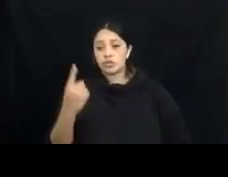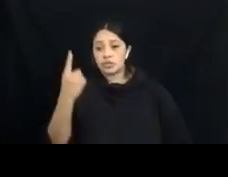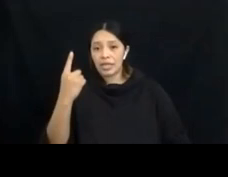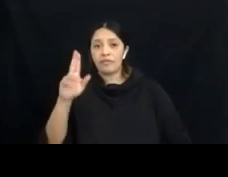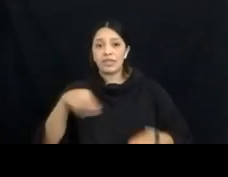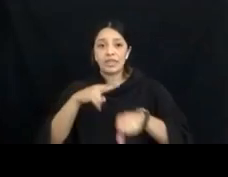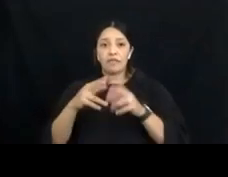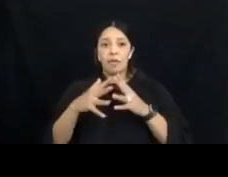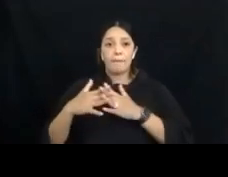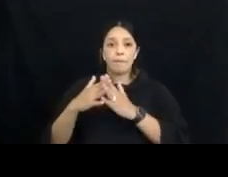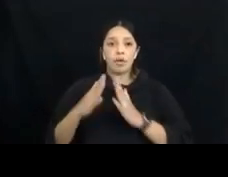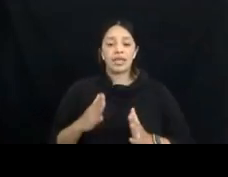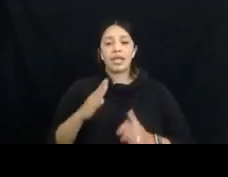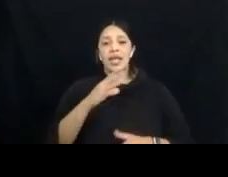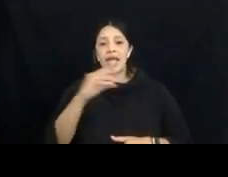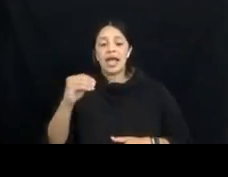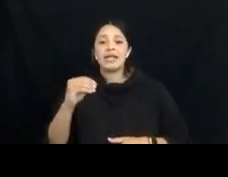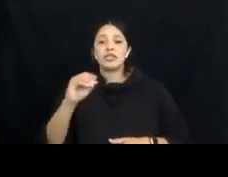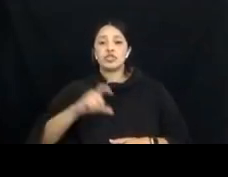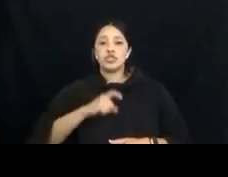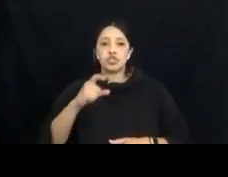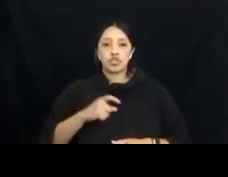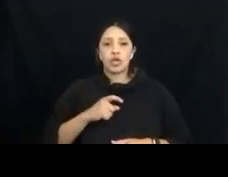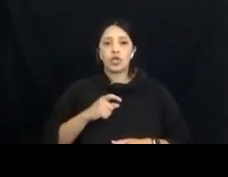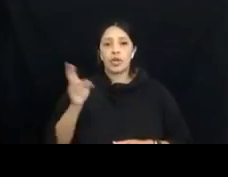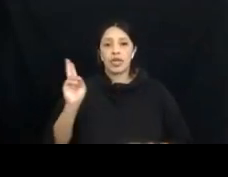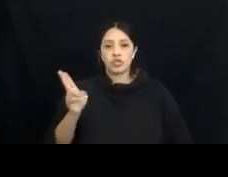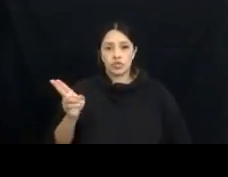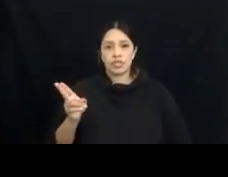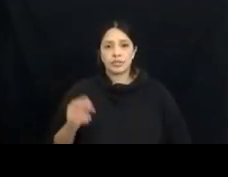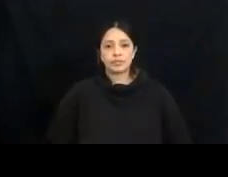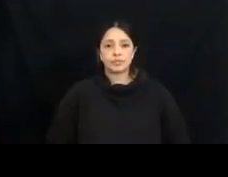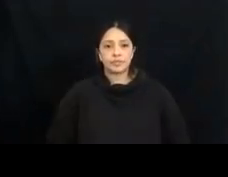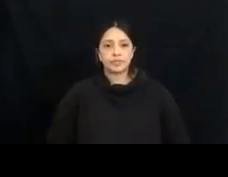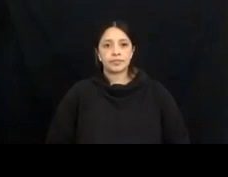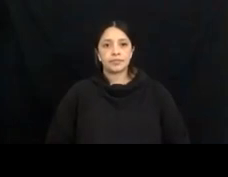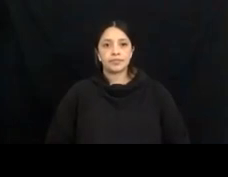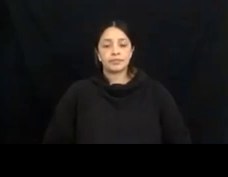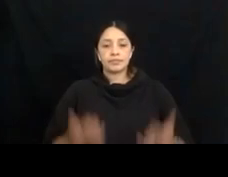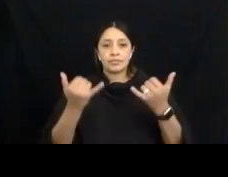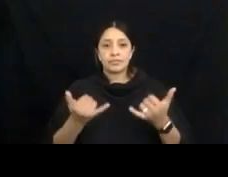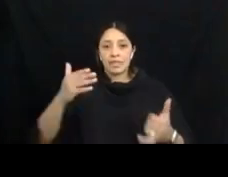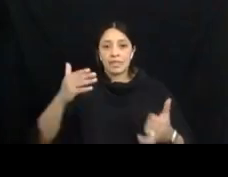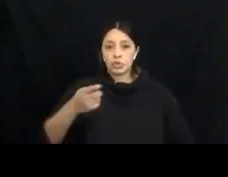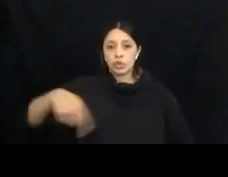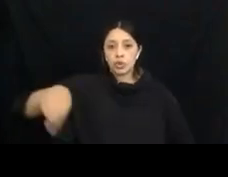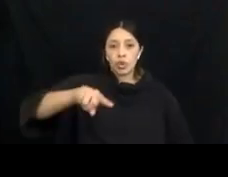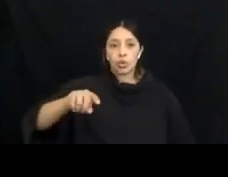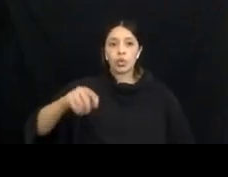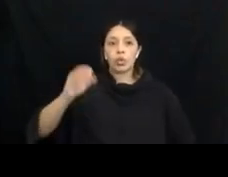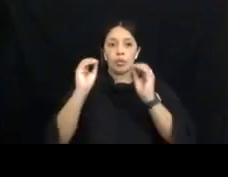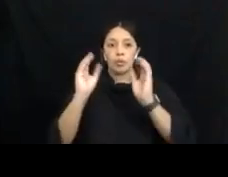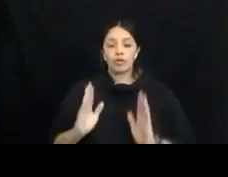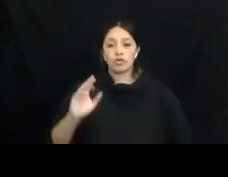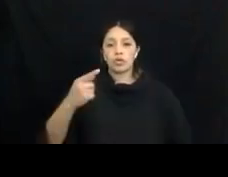Chicano history, self-identify, and self-consciousness. I now introduce to you Professor